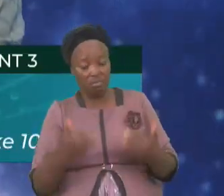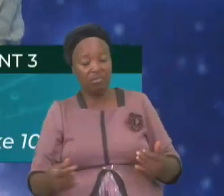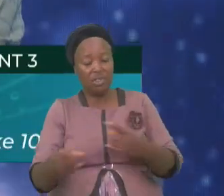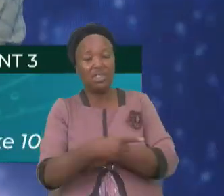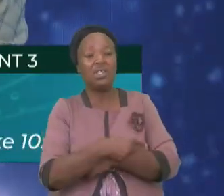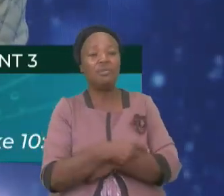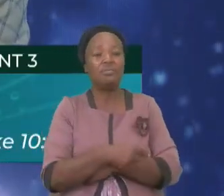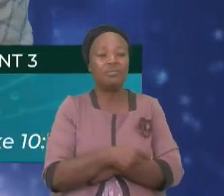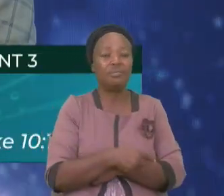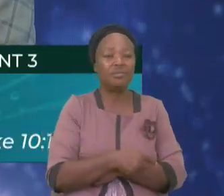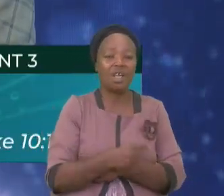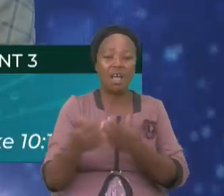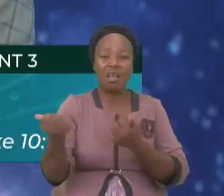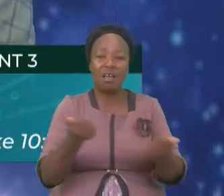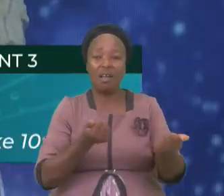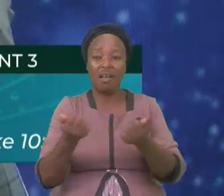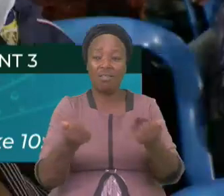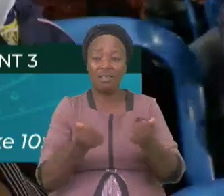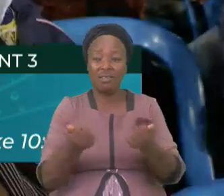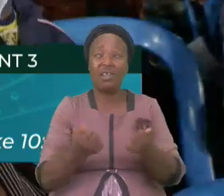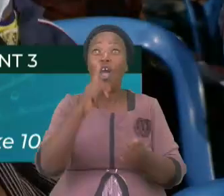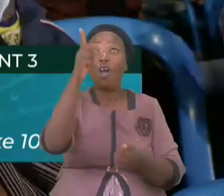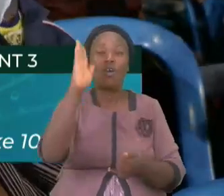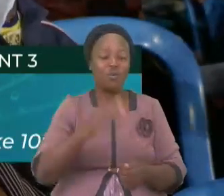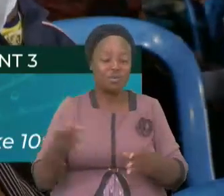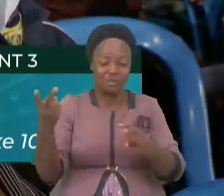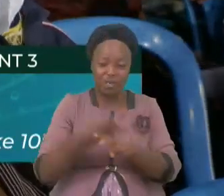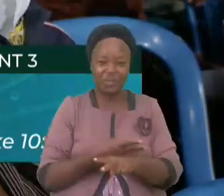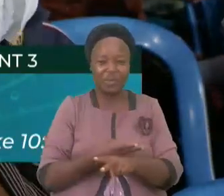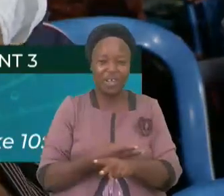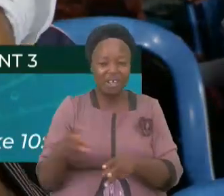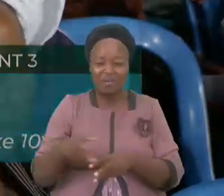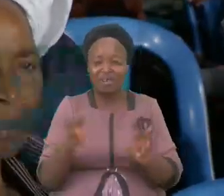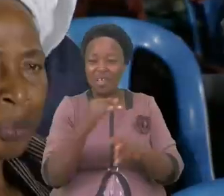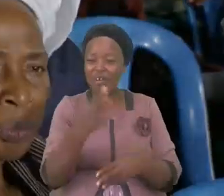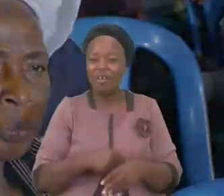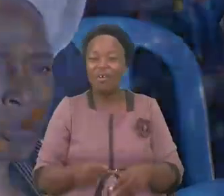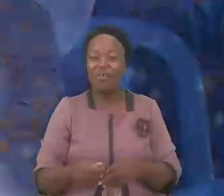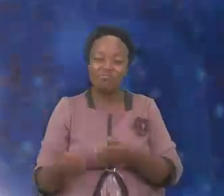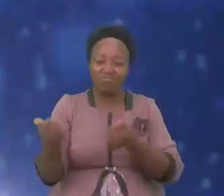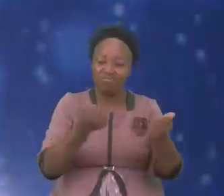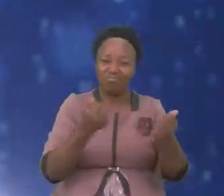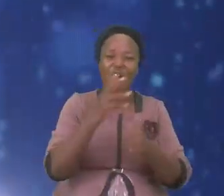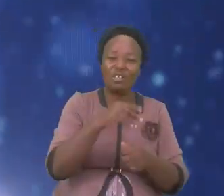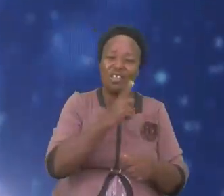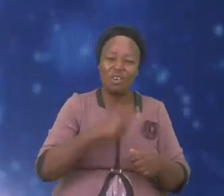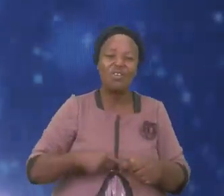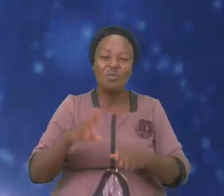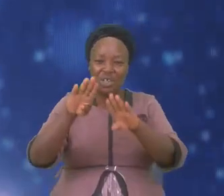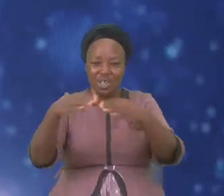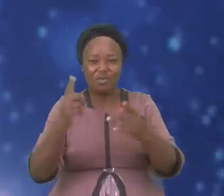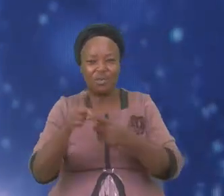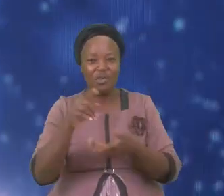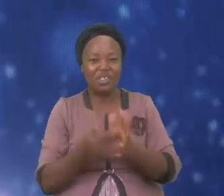of transportation, he will multiply. And they shall increase and bring fruit. And I